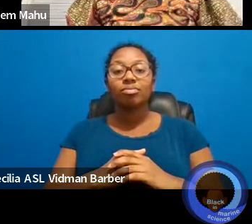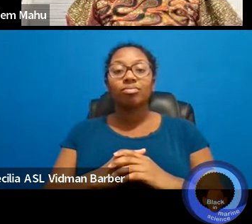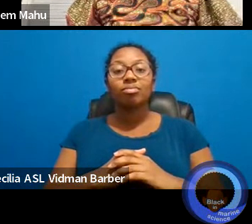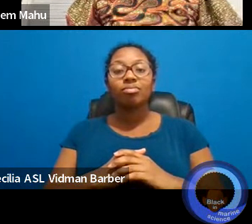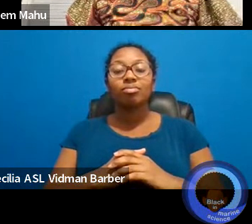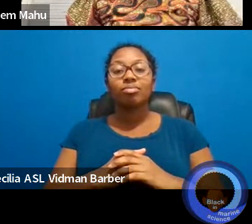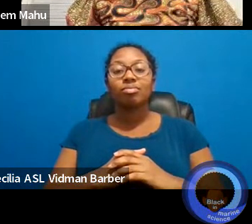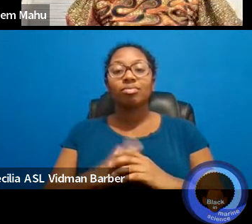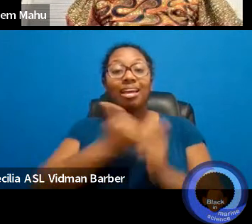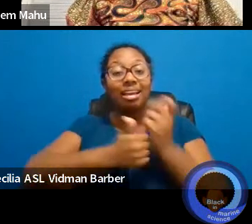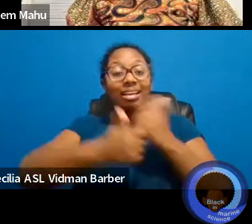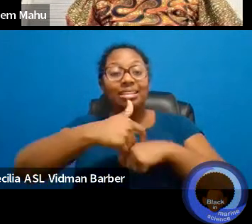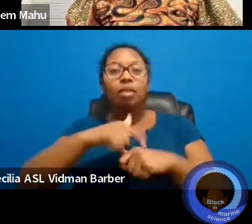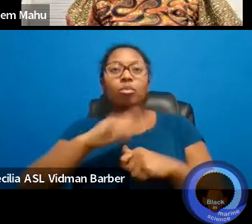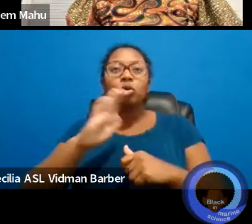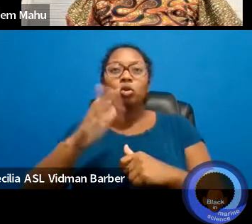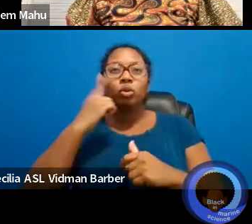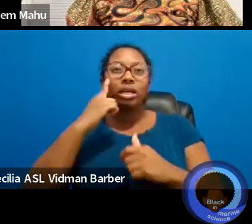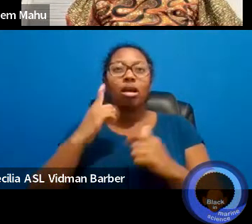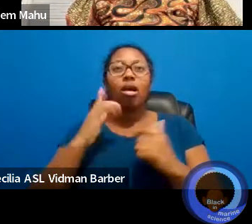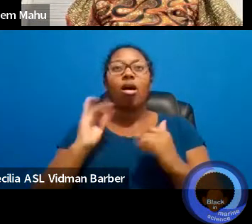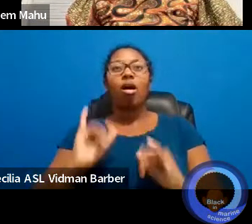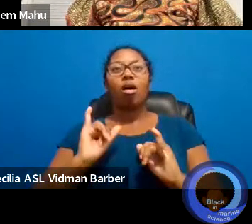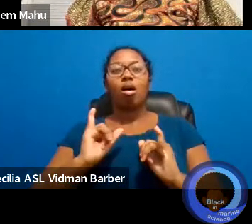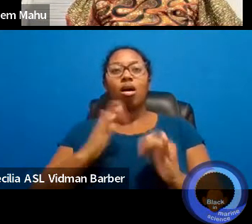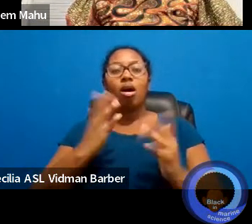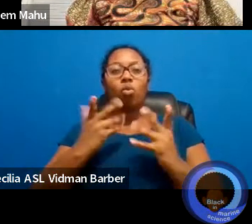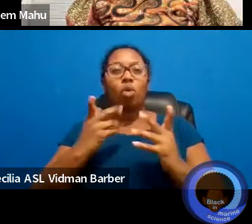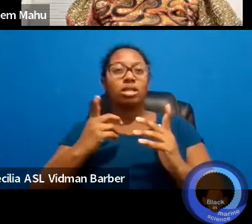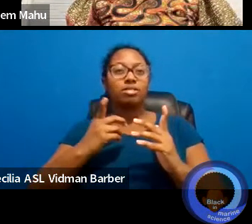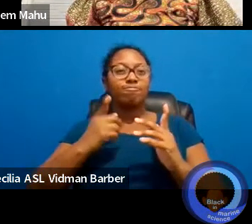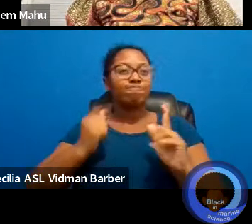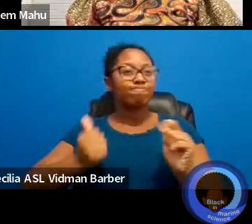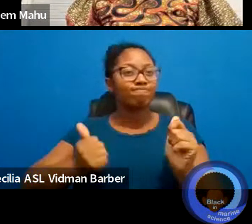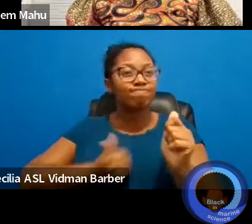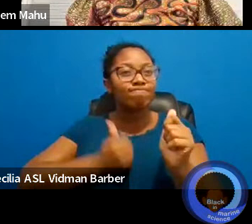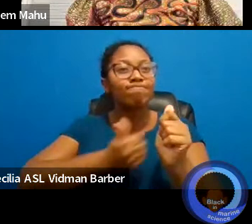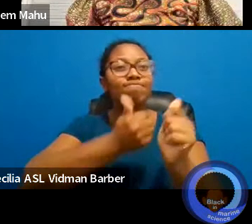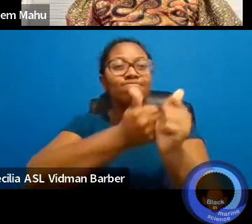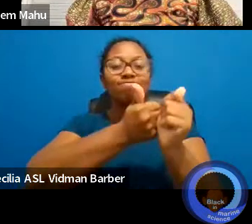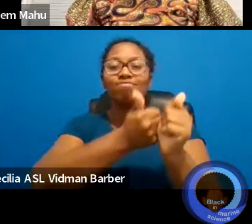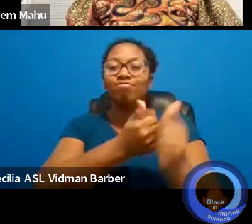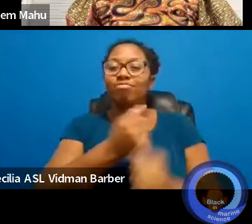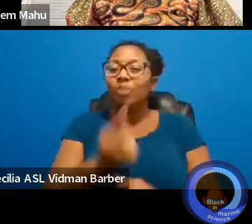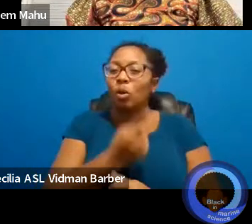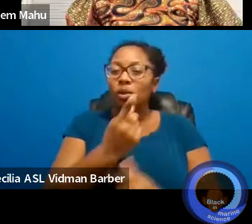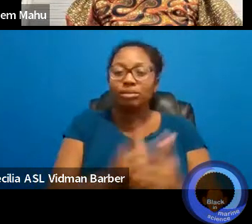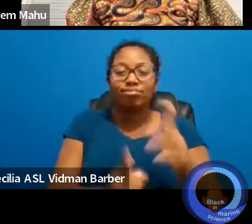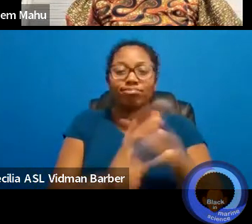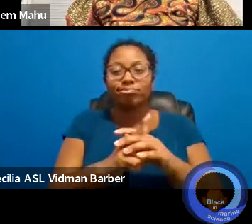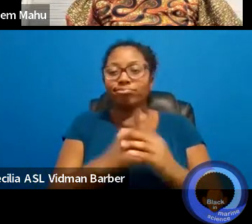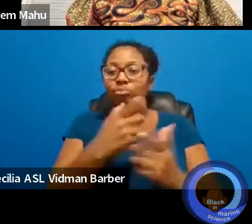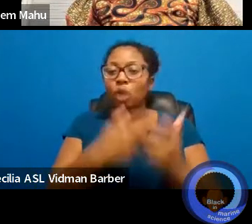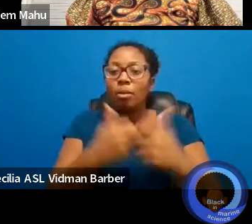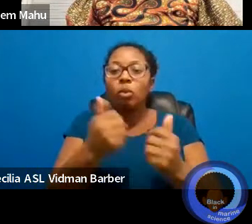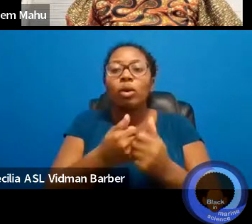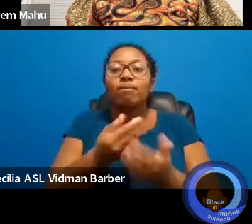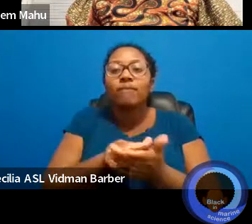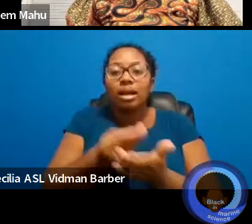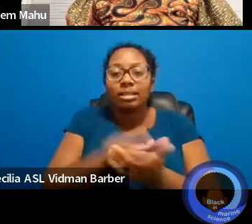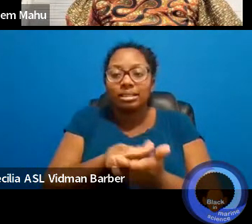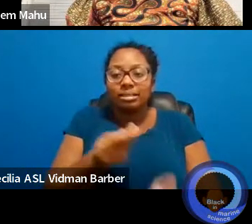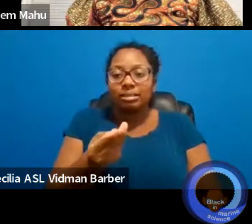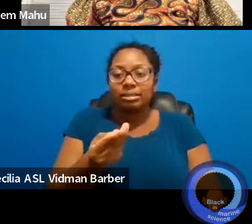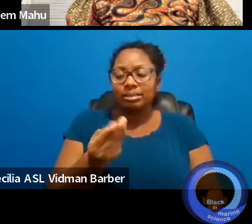to, pursue something in your field, but there's always going to be a problem in terms of funding.